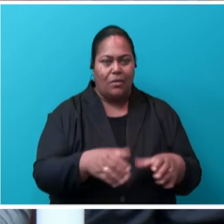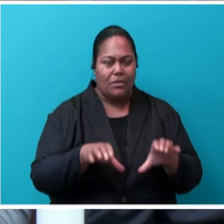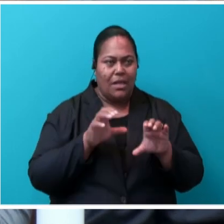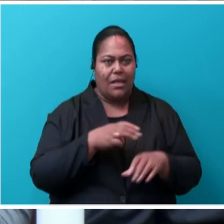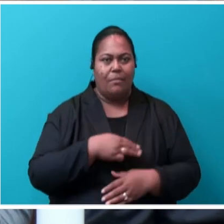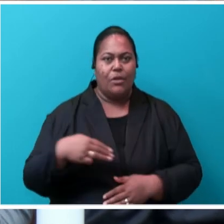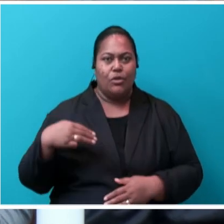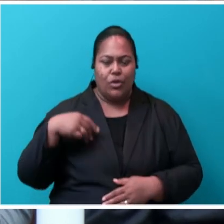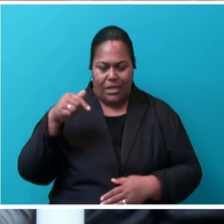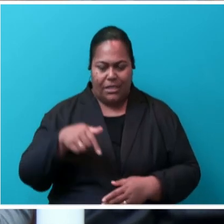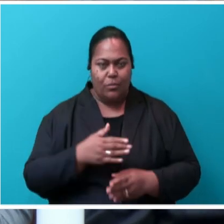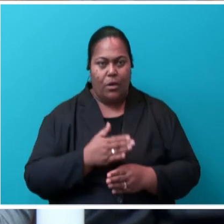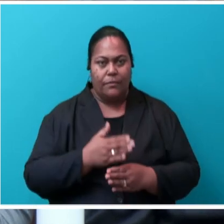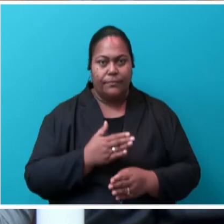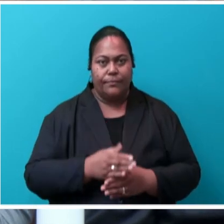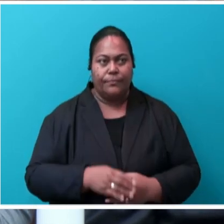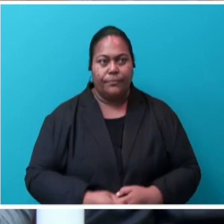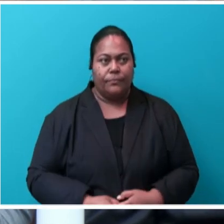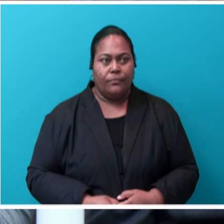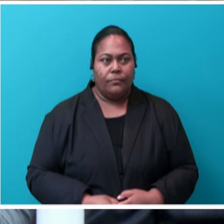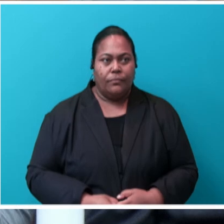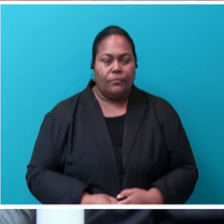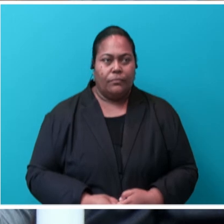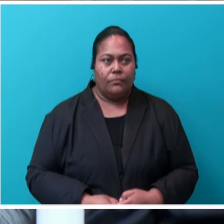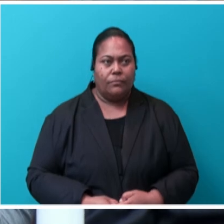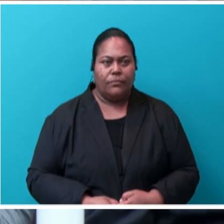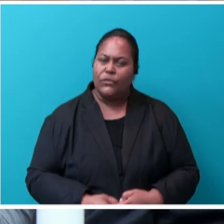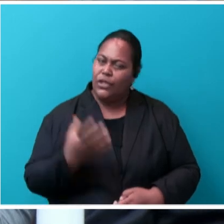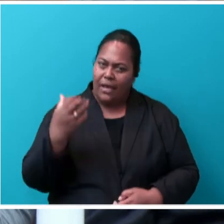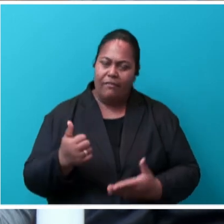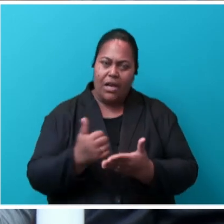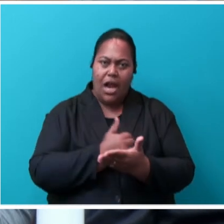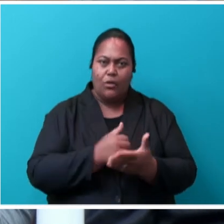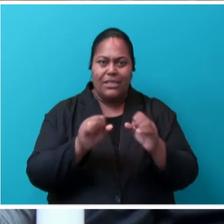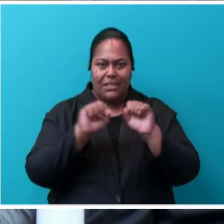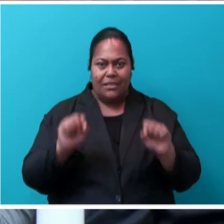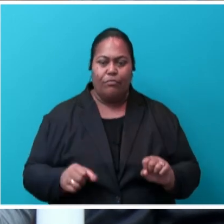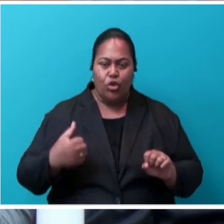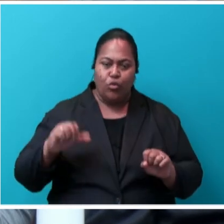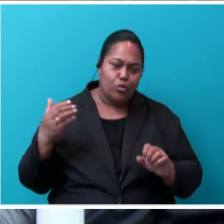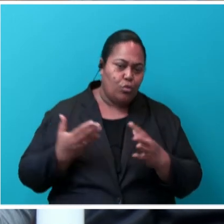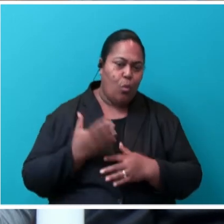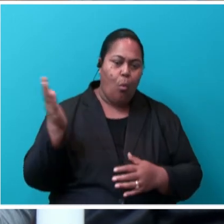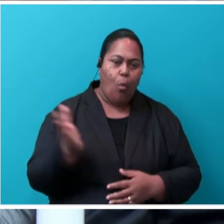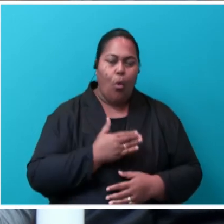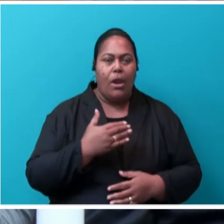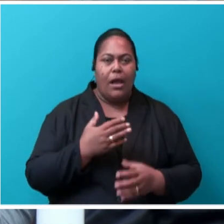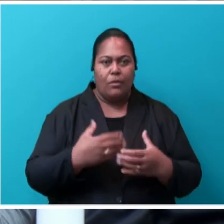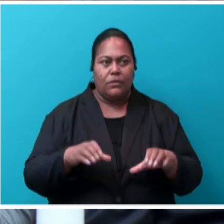in this particular area. That is coming up with an accounting system that will be used by all the councils throughout Fiji.